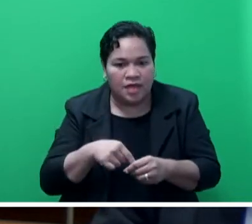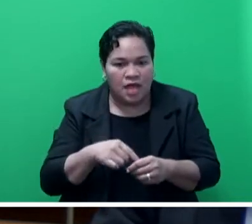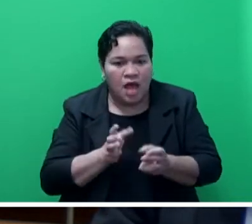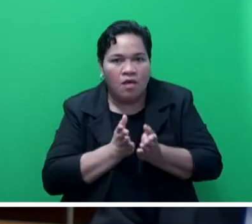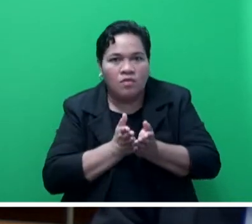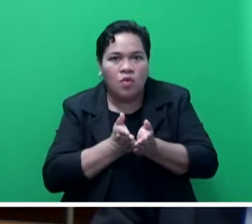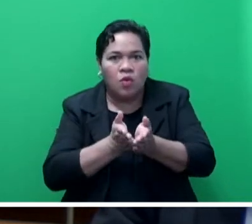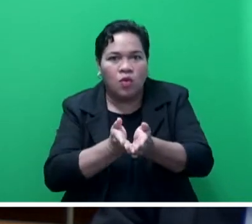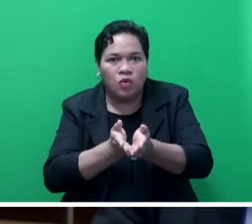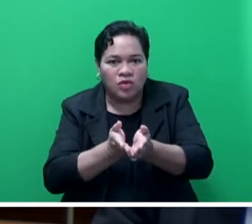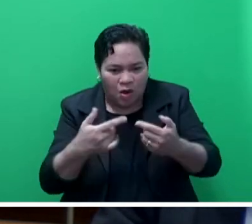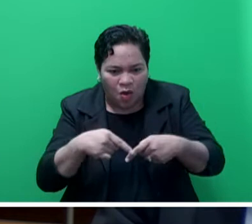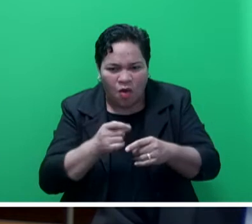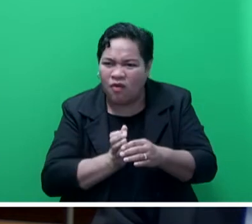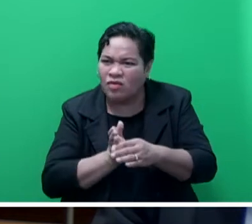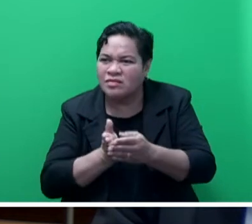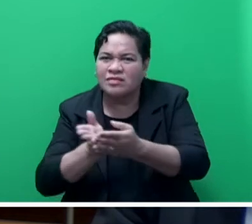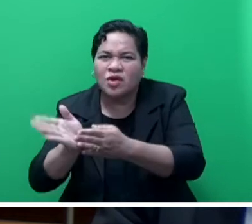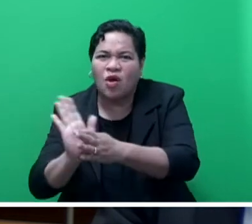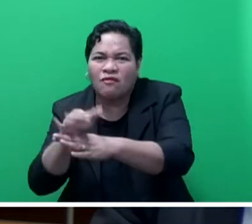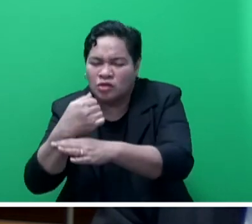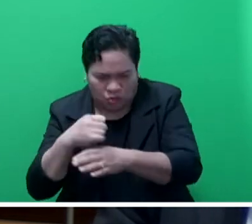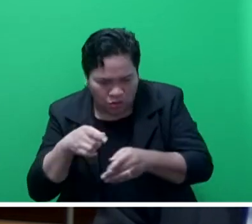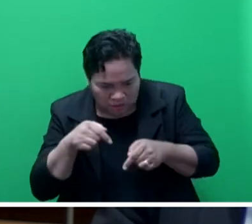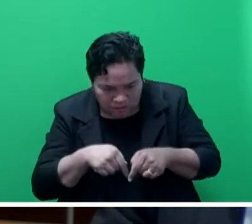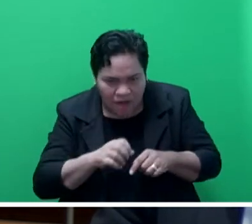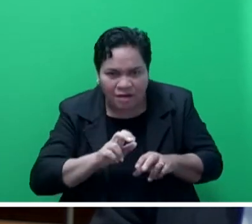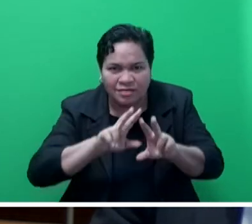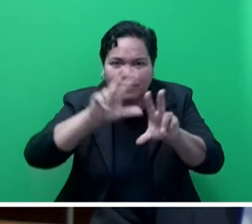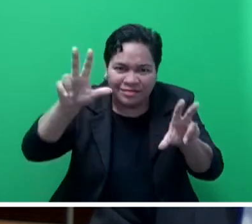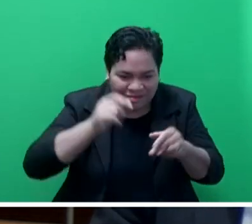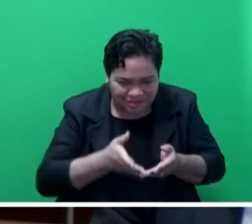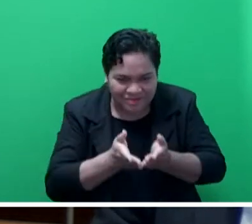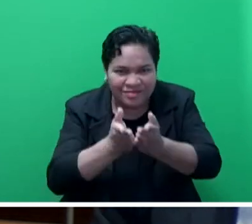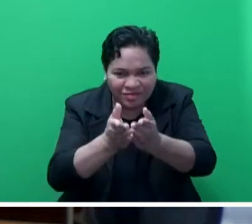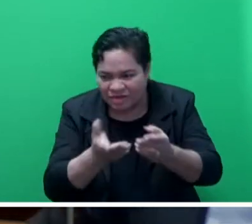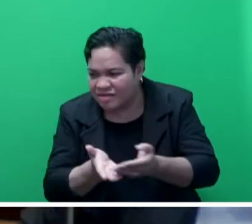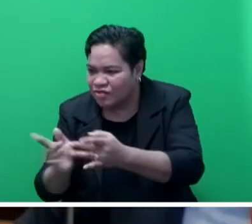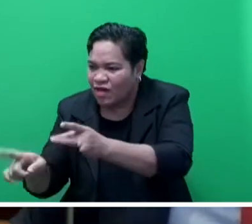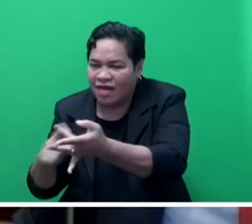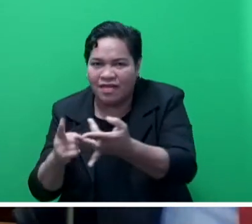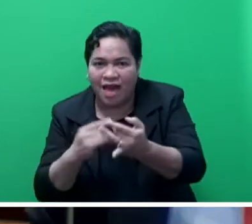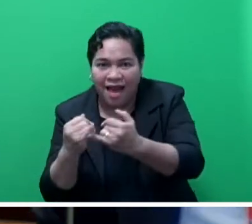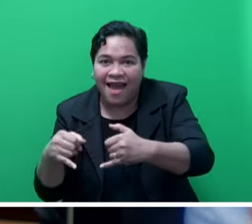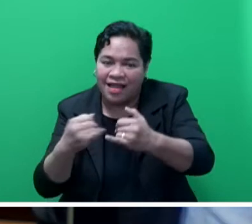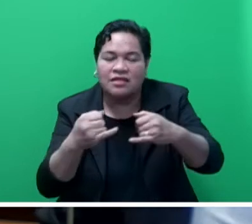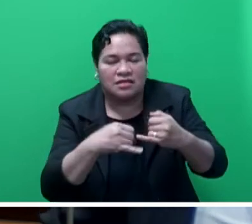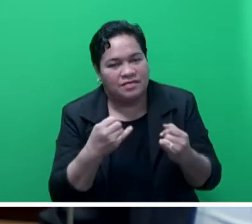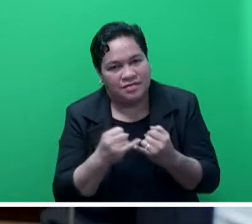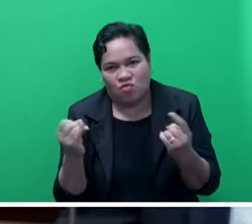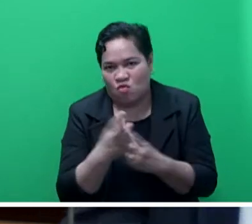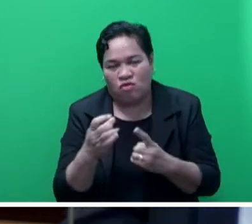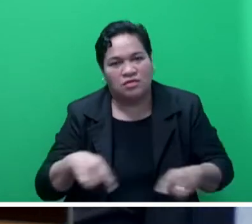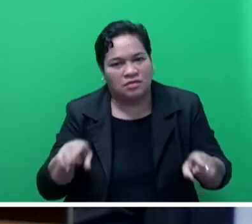outer islands to the main ports, towns and cities, encouraging movement of people and economic activities, and actual movement